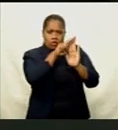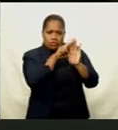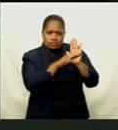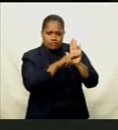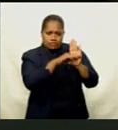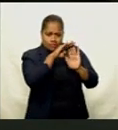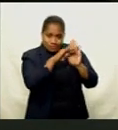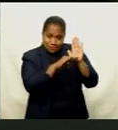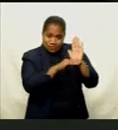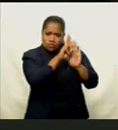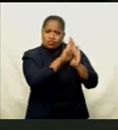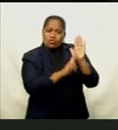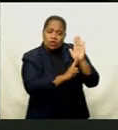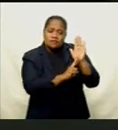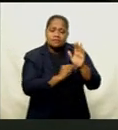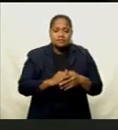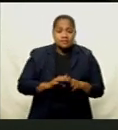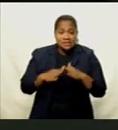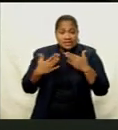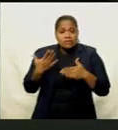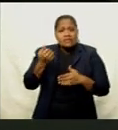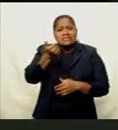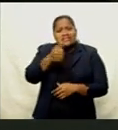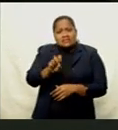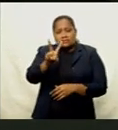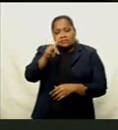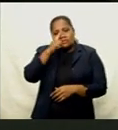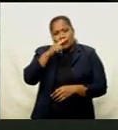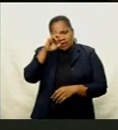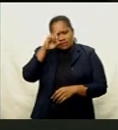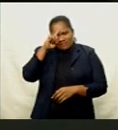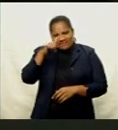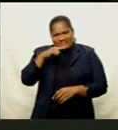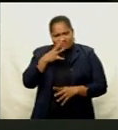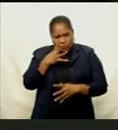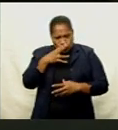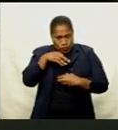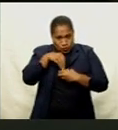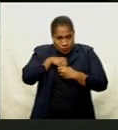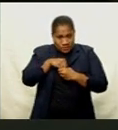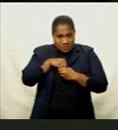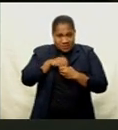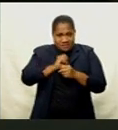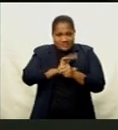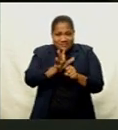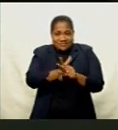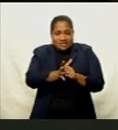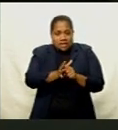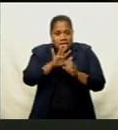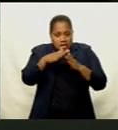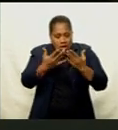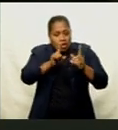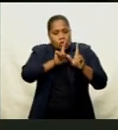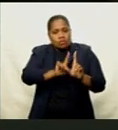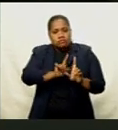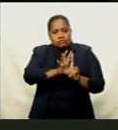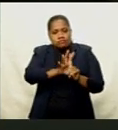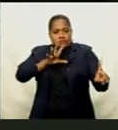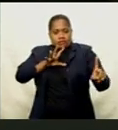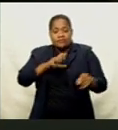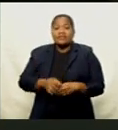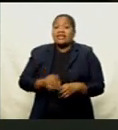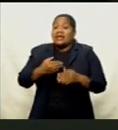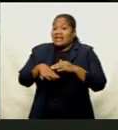place. As it stands, we have 62 active COVID-19 cases in isolation. On another note, the Kamikamida Health Center